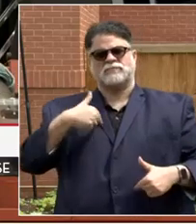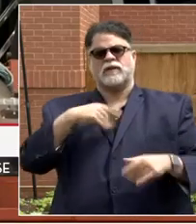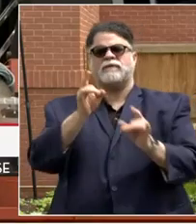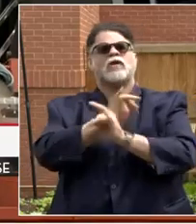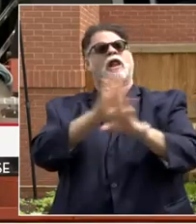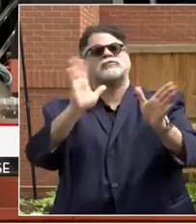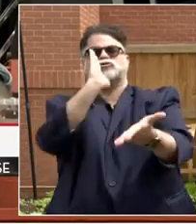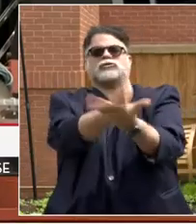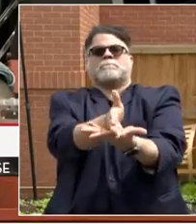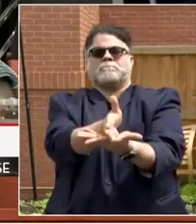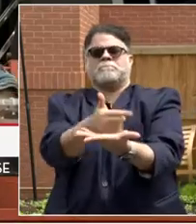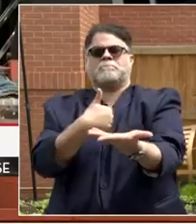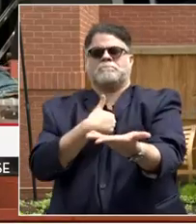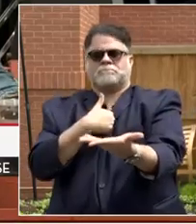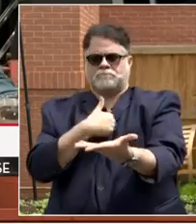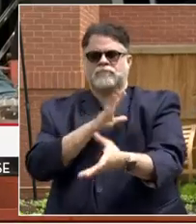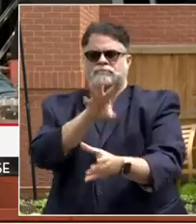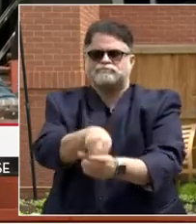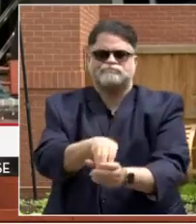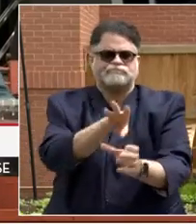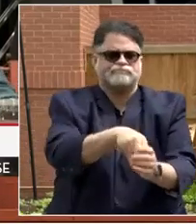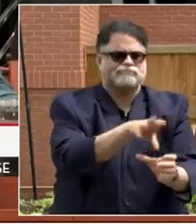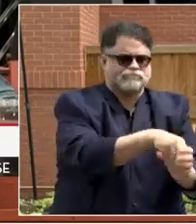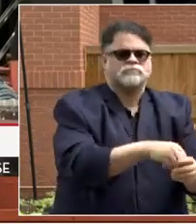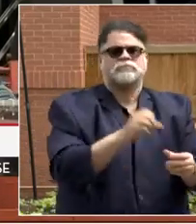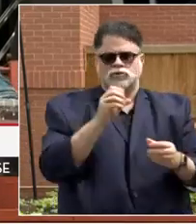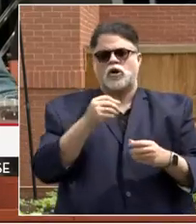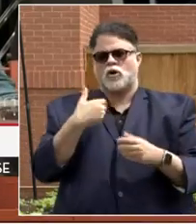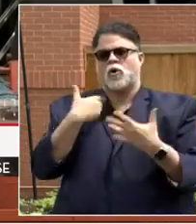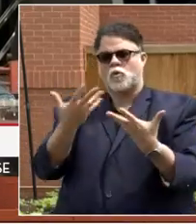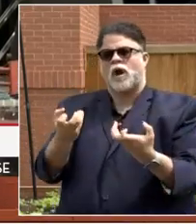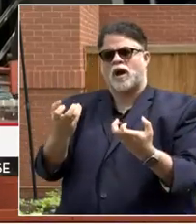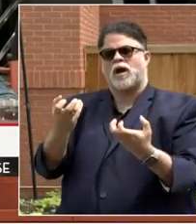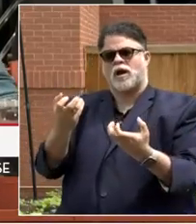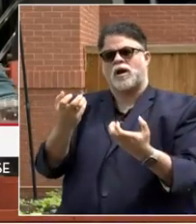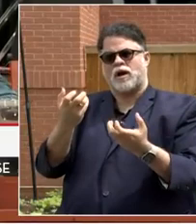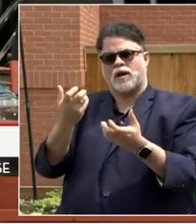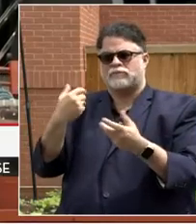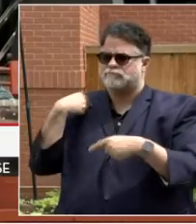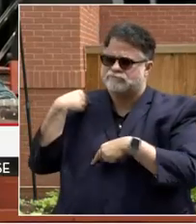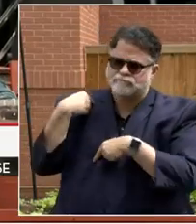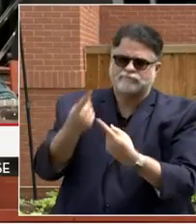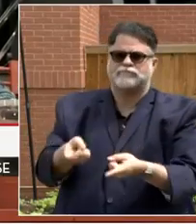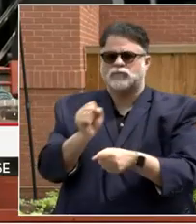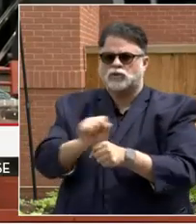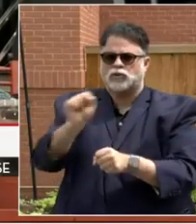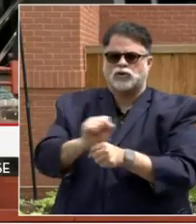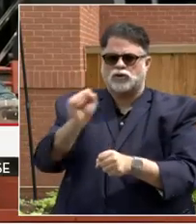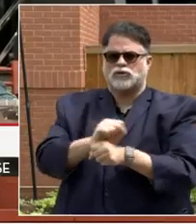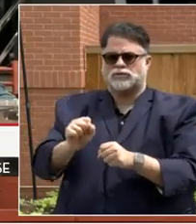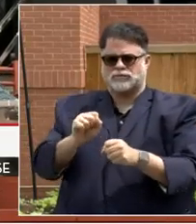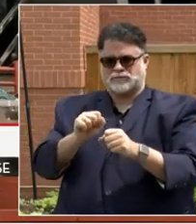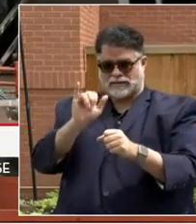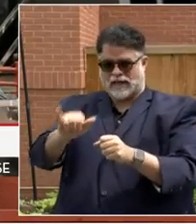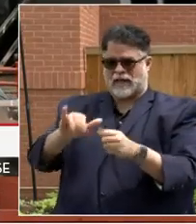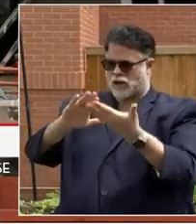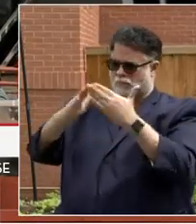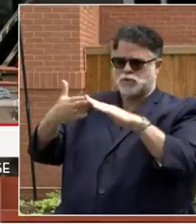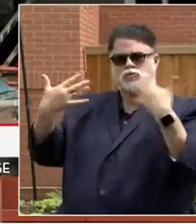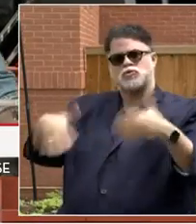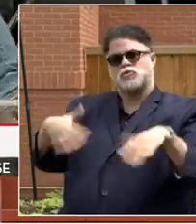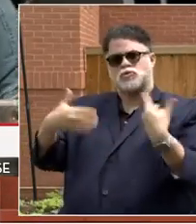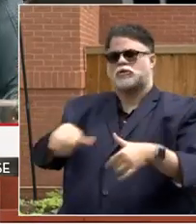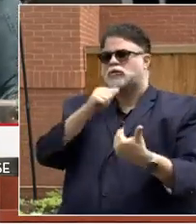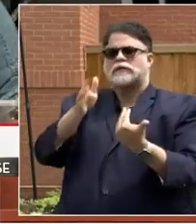time. I love you to tell her how hard it is for me going inside that community, still working with the same people